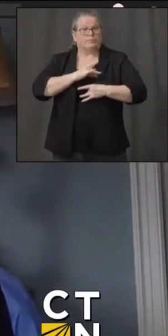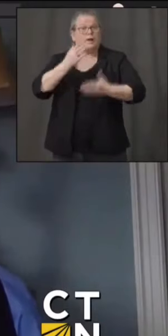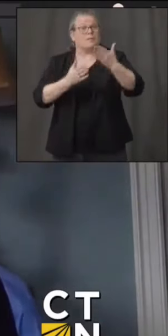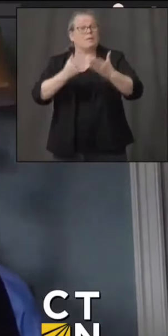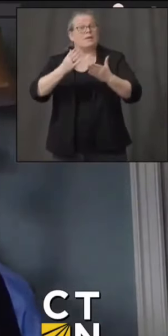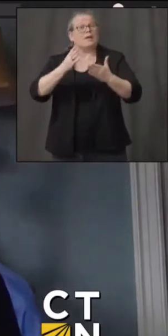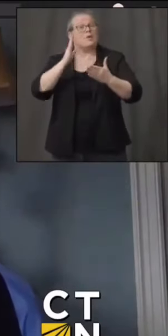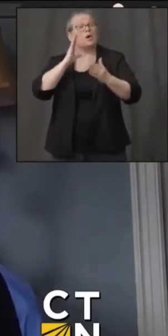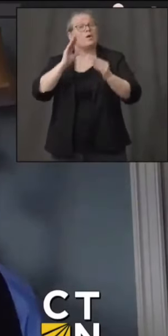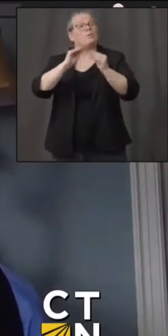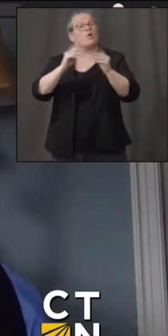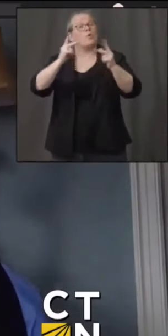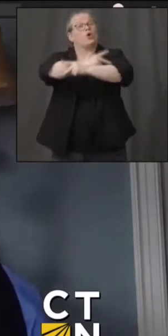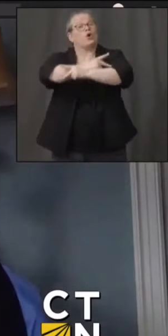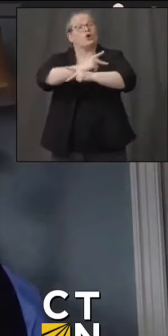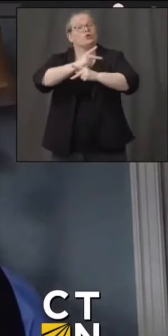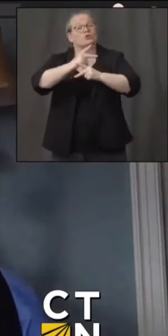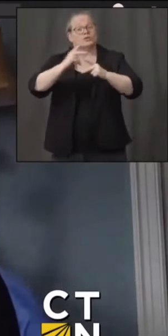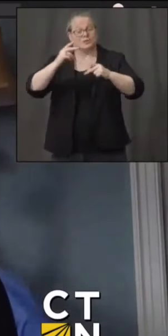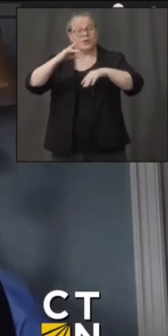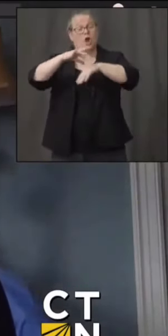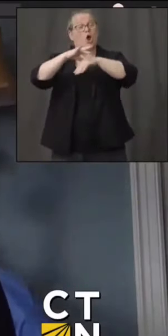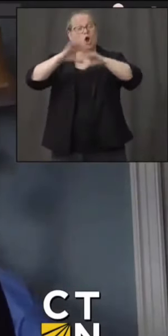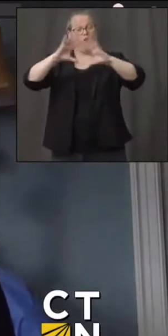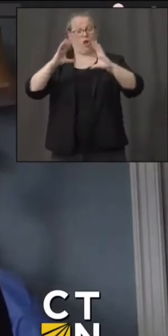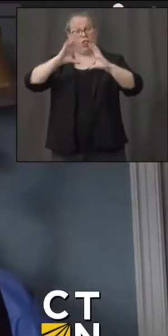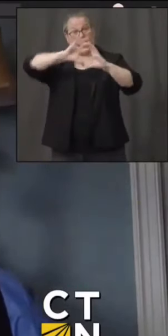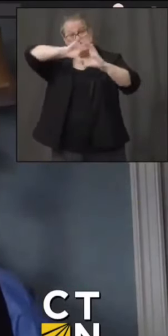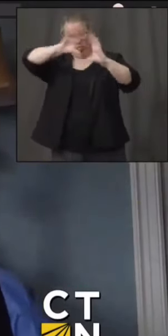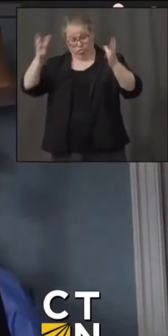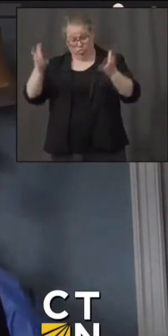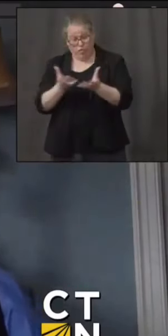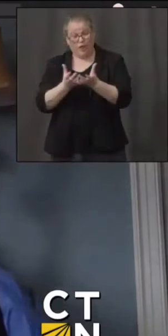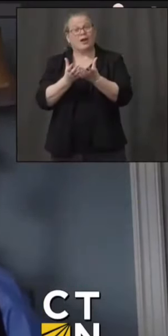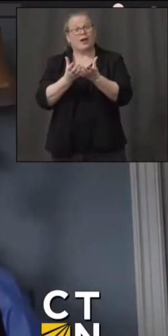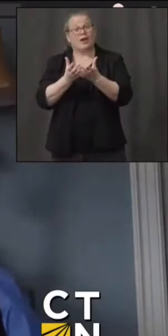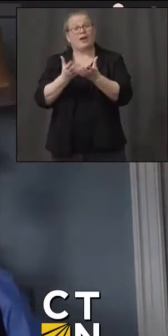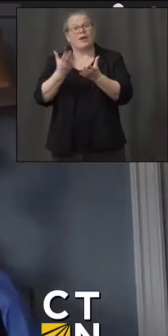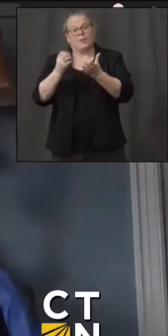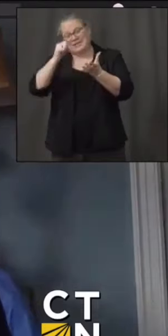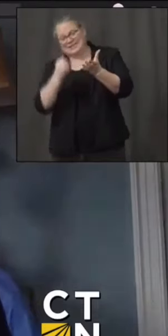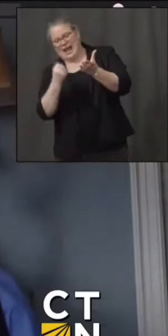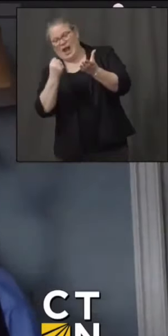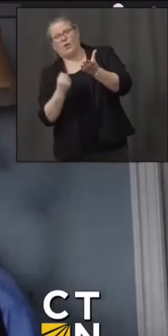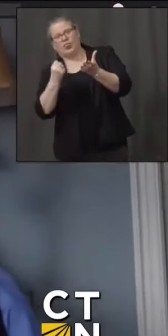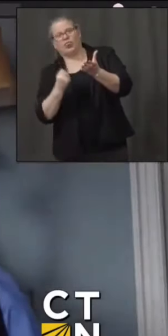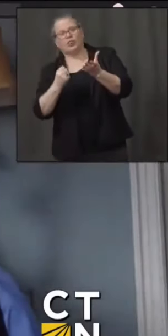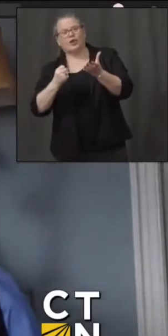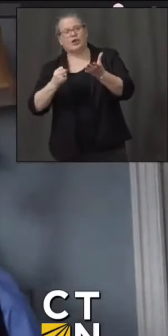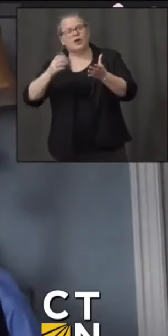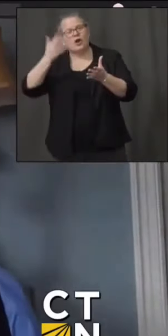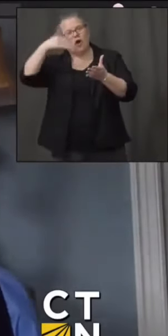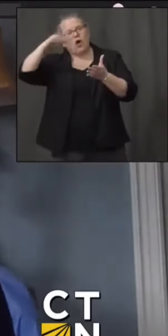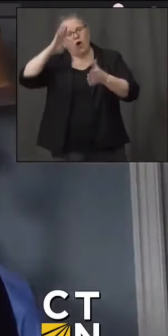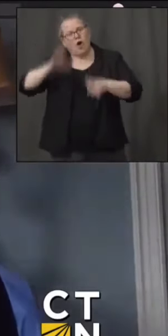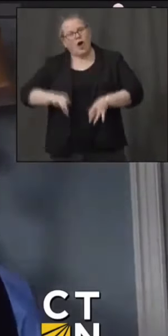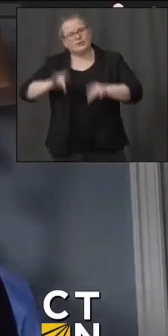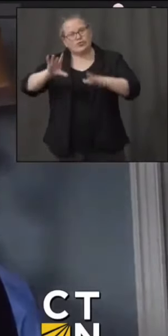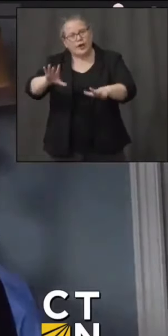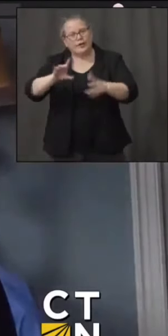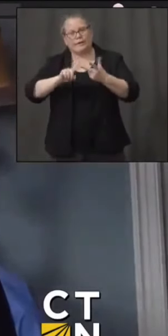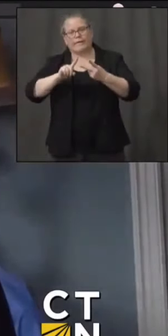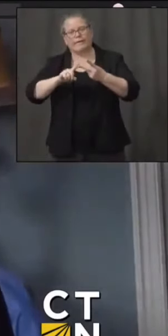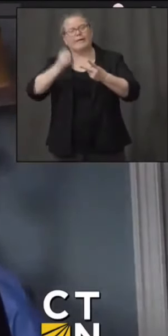Australia, South Africa, et cetera, places that are just now entering their winter season. So